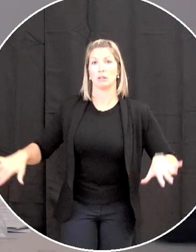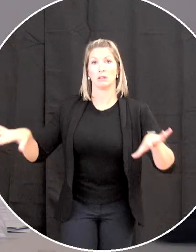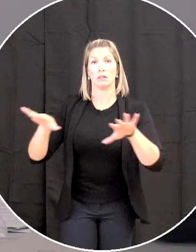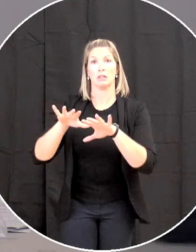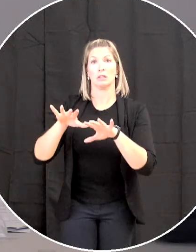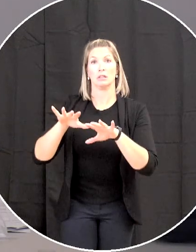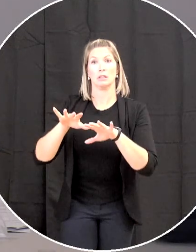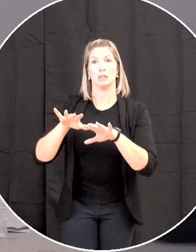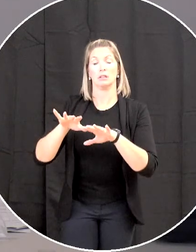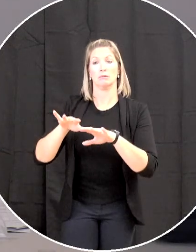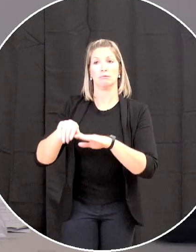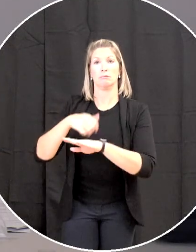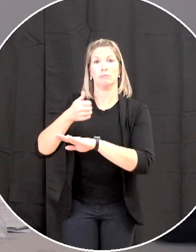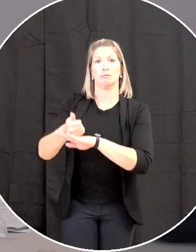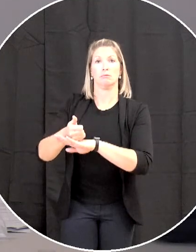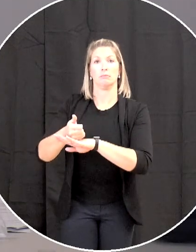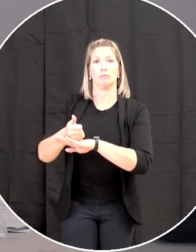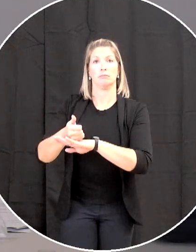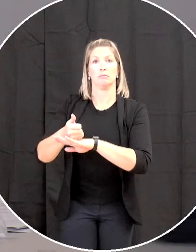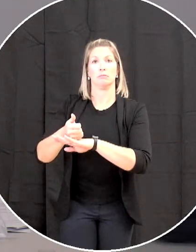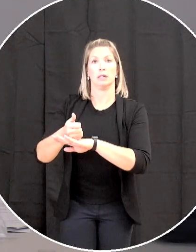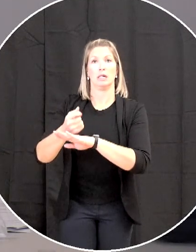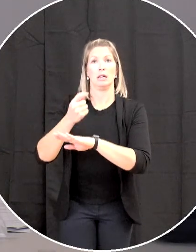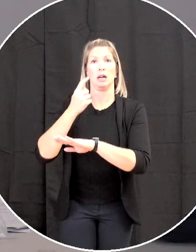I think a giant step forward so far.